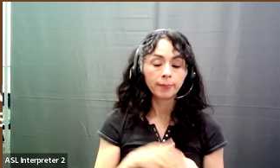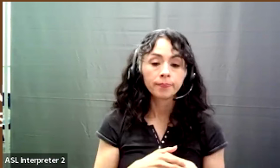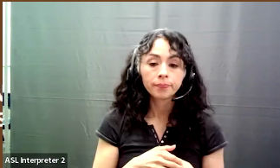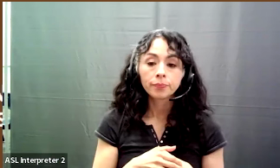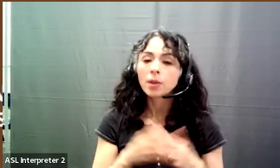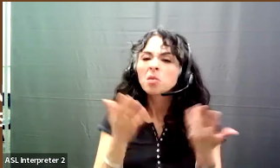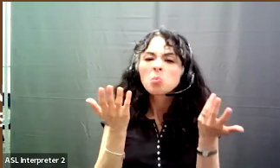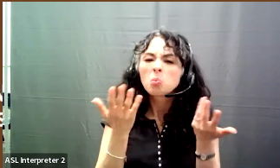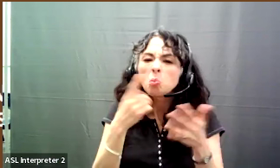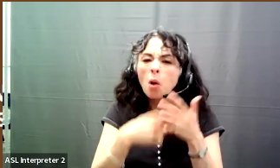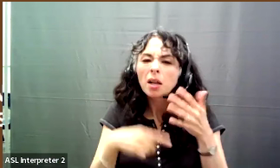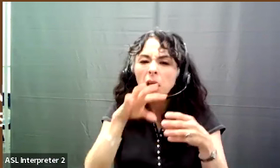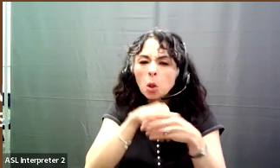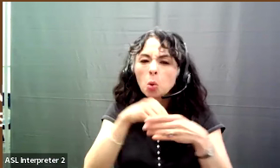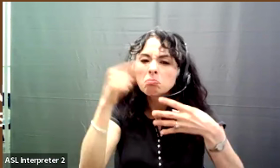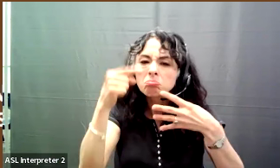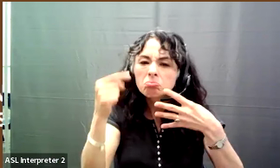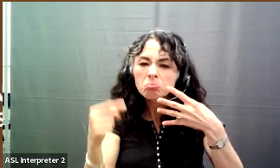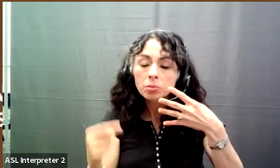components, and mainly